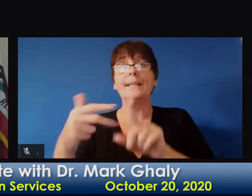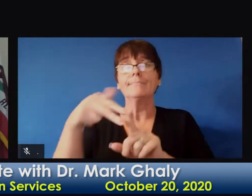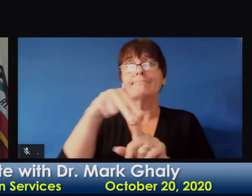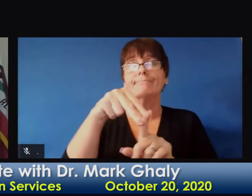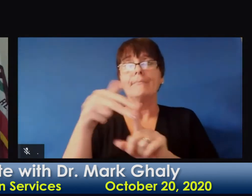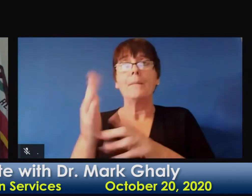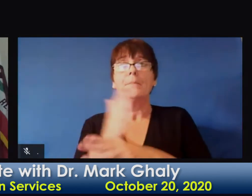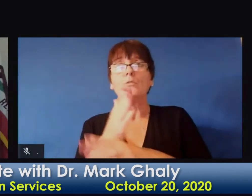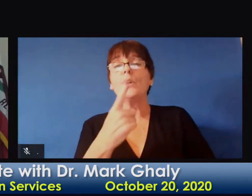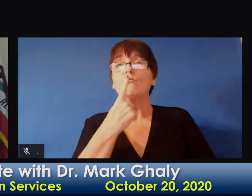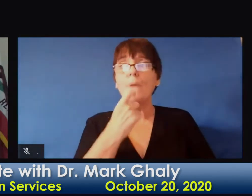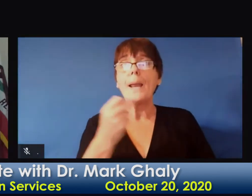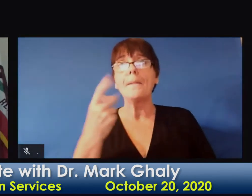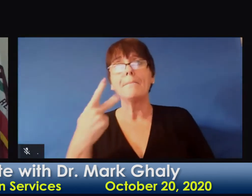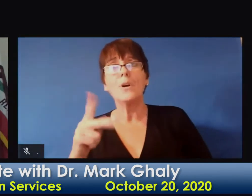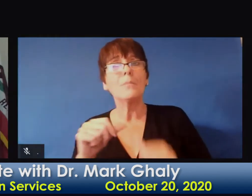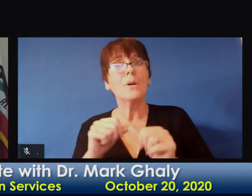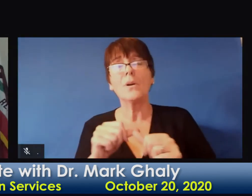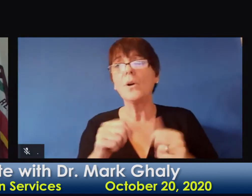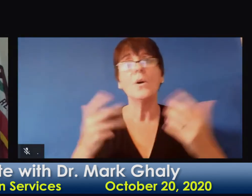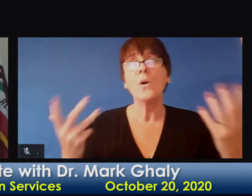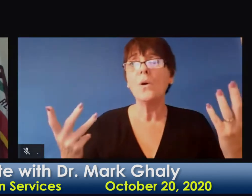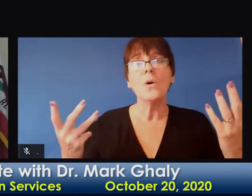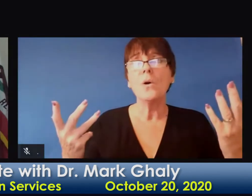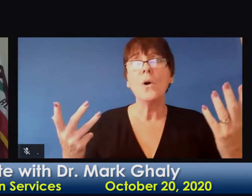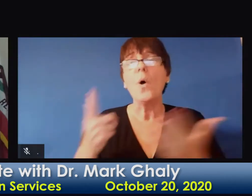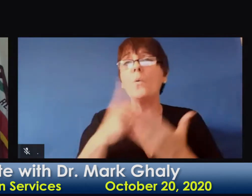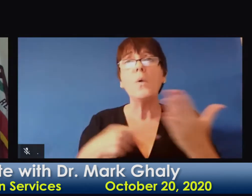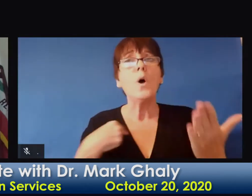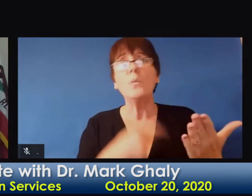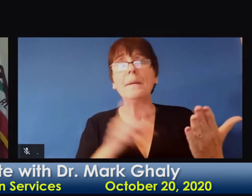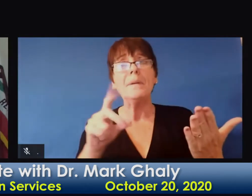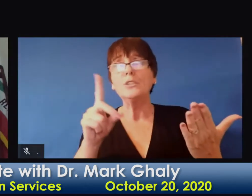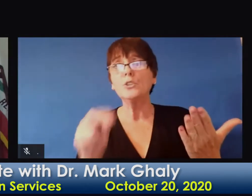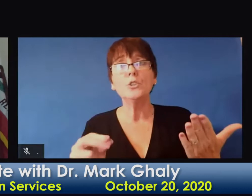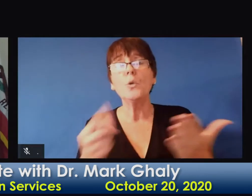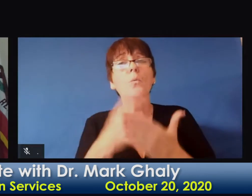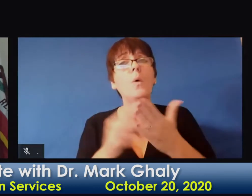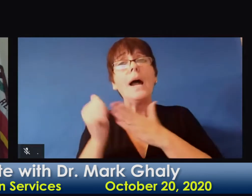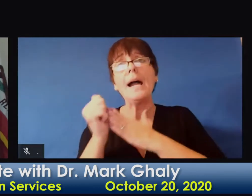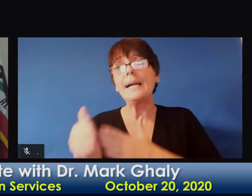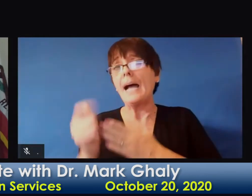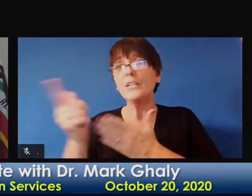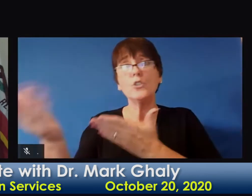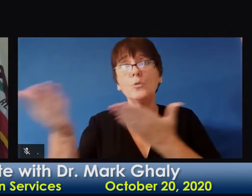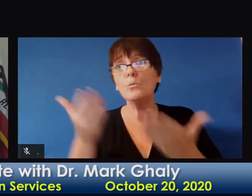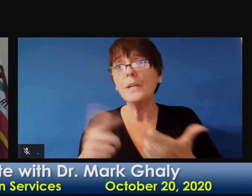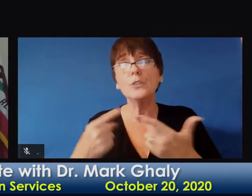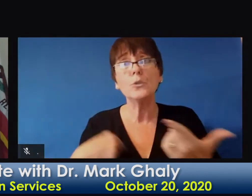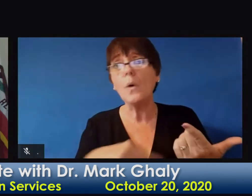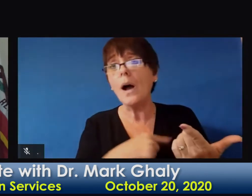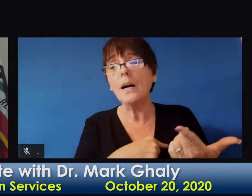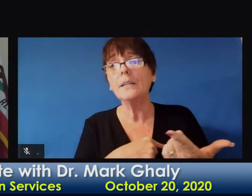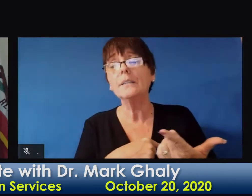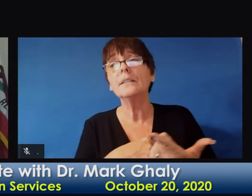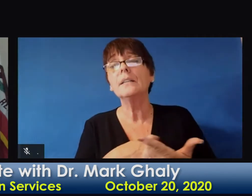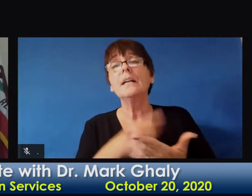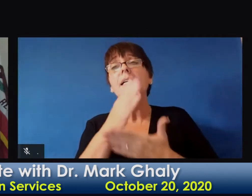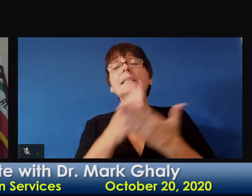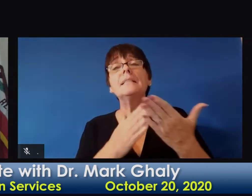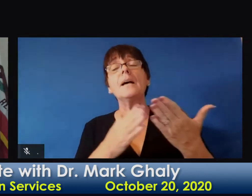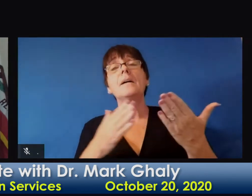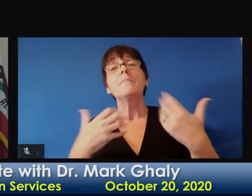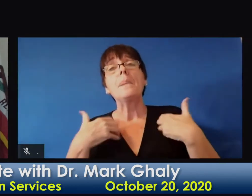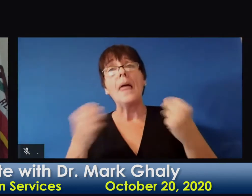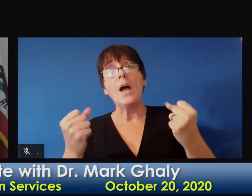and purple constantly? What's not happening here? What needs to happen? What guidance are you putting forward? And then some health officers have